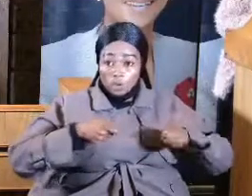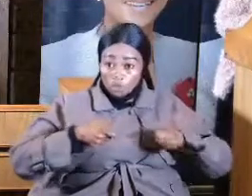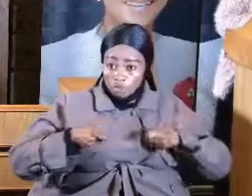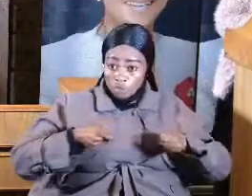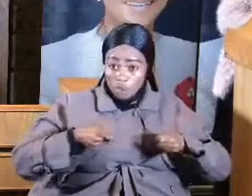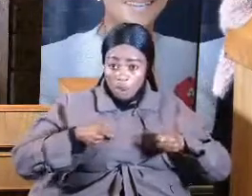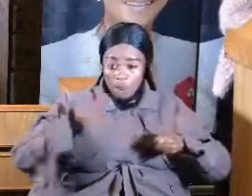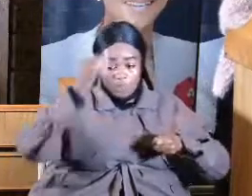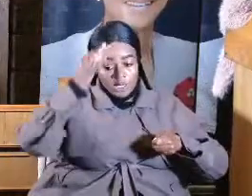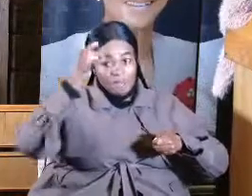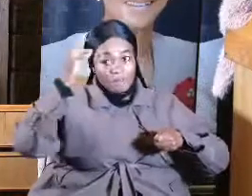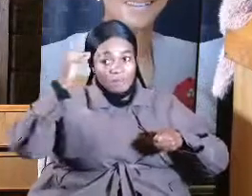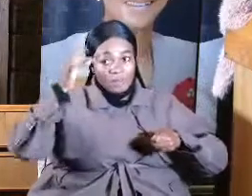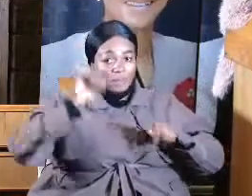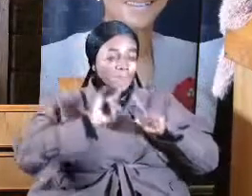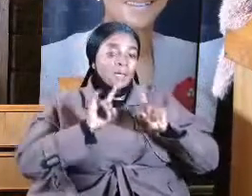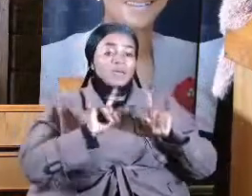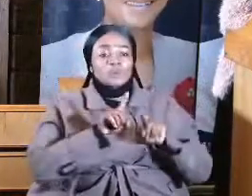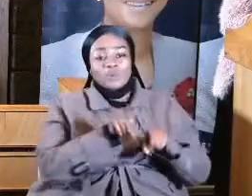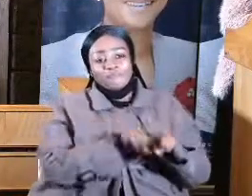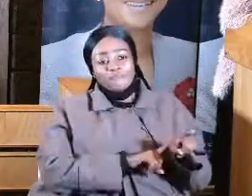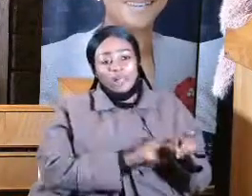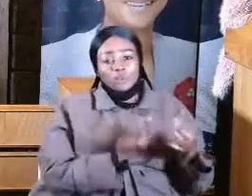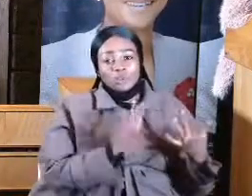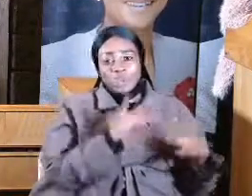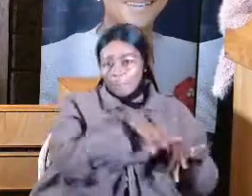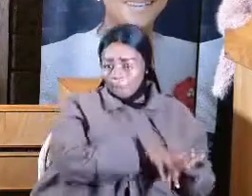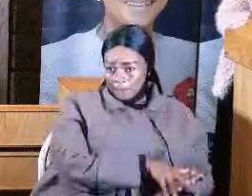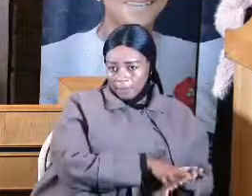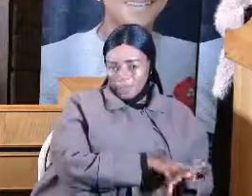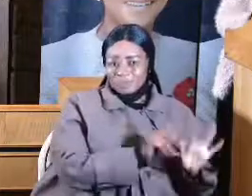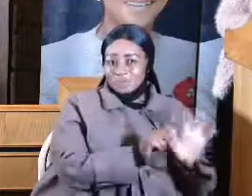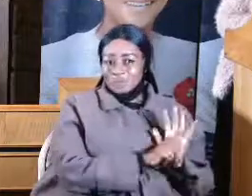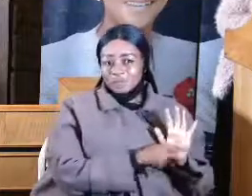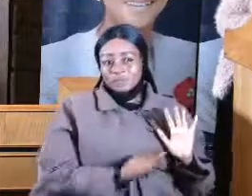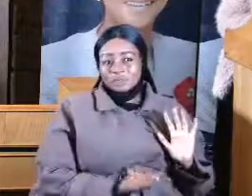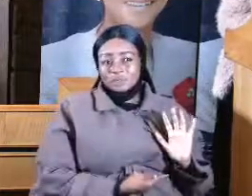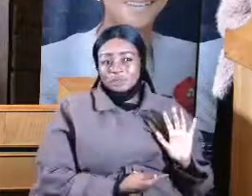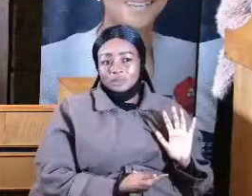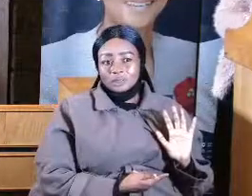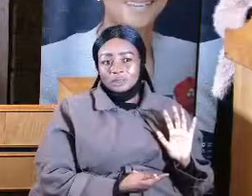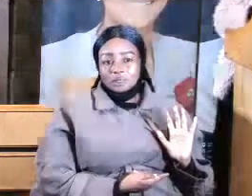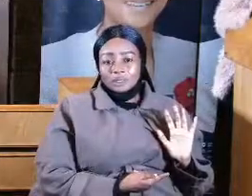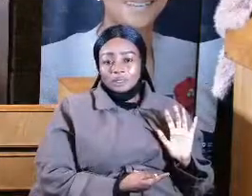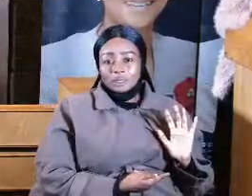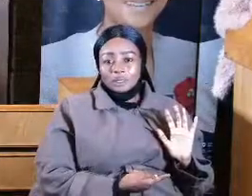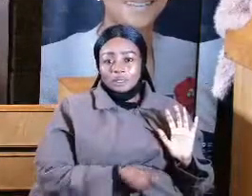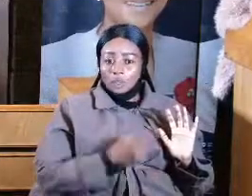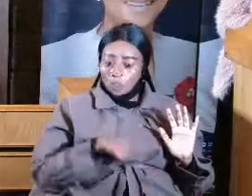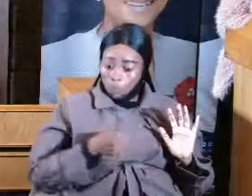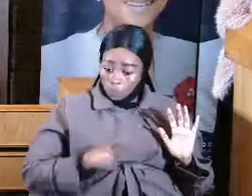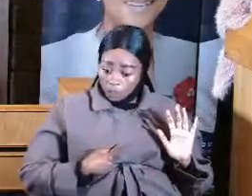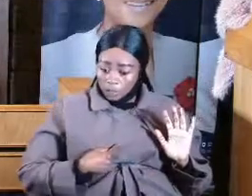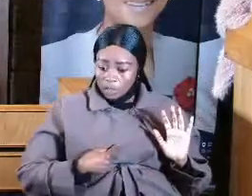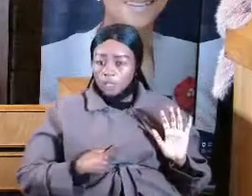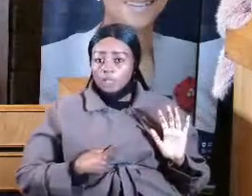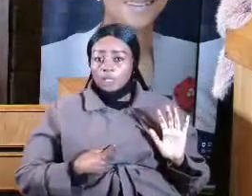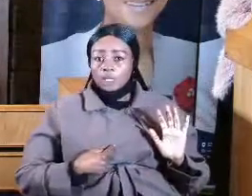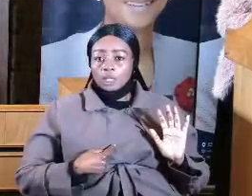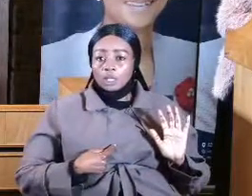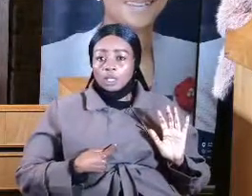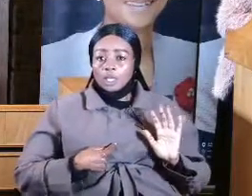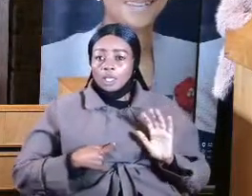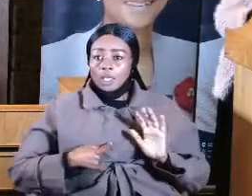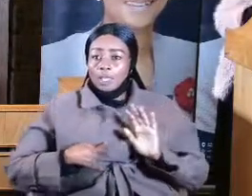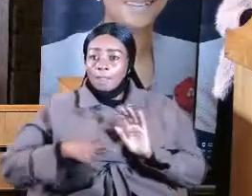of the government, but still we fail to implement those policies that are written by us. I think we are the ones who wrote those